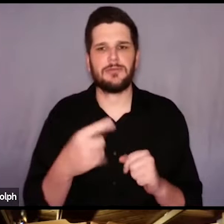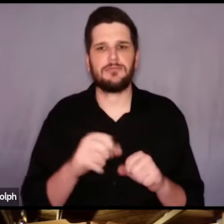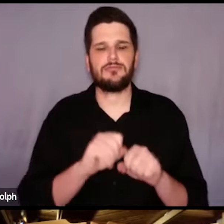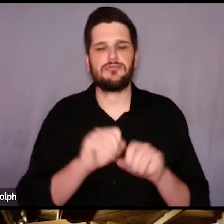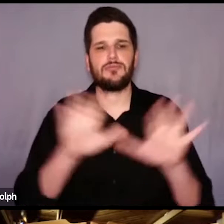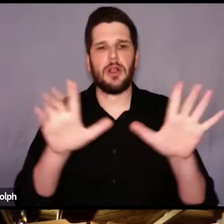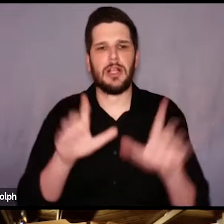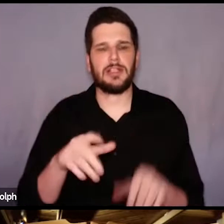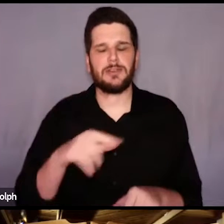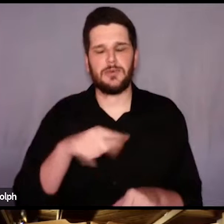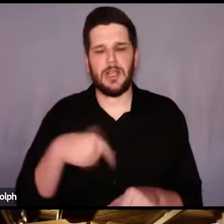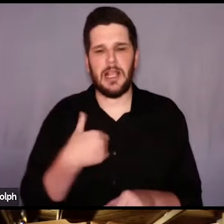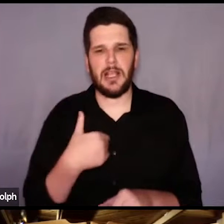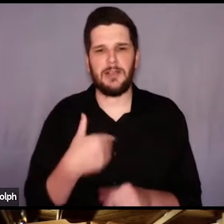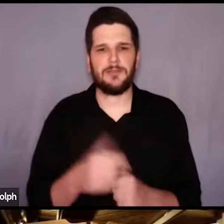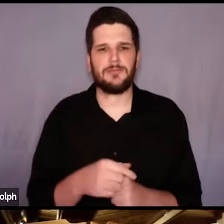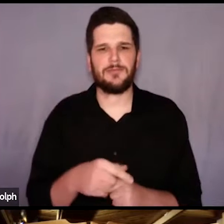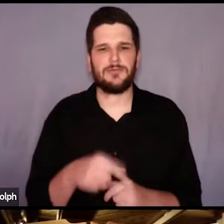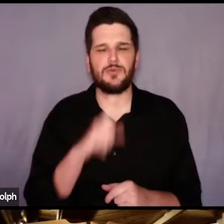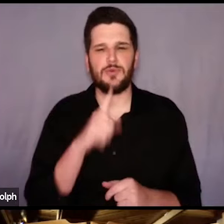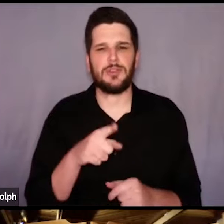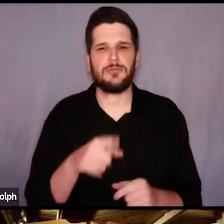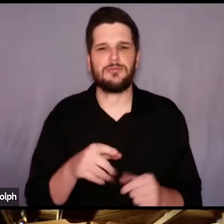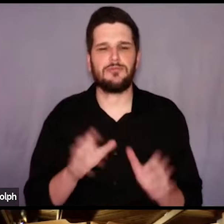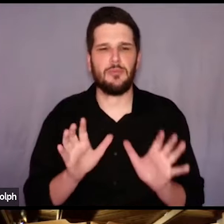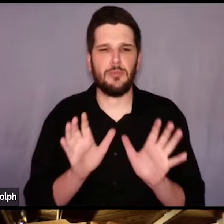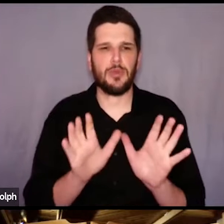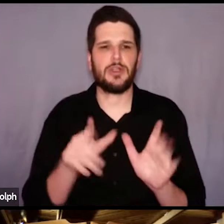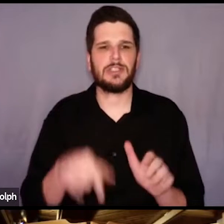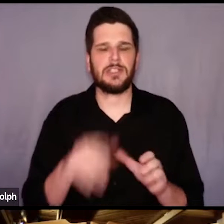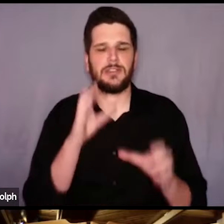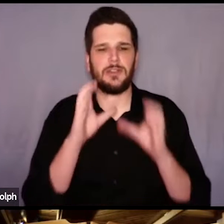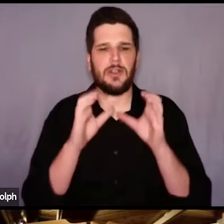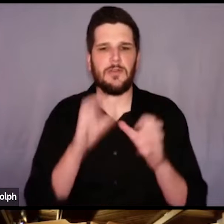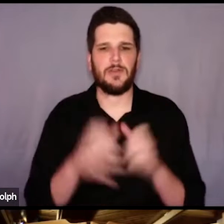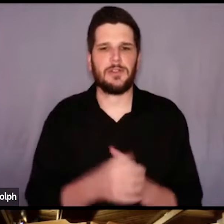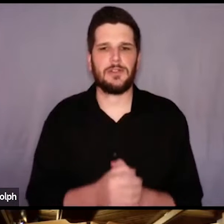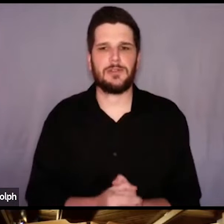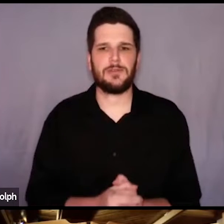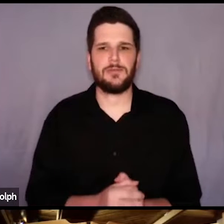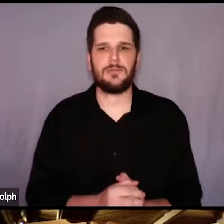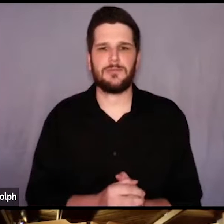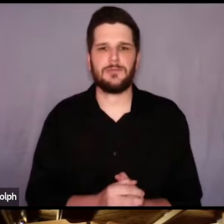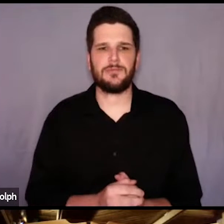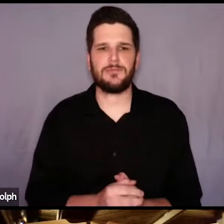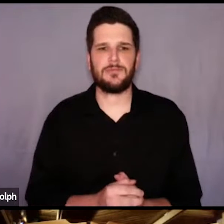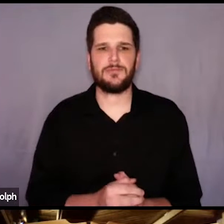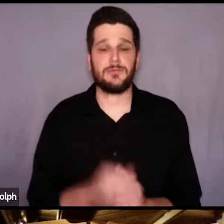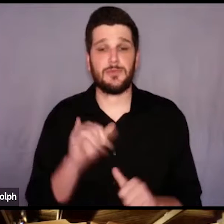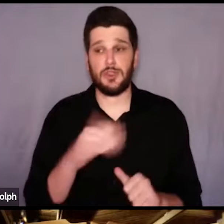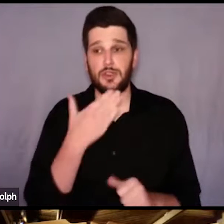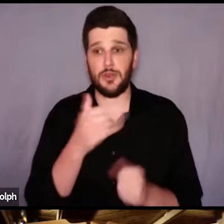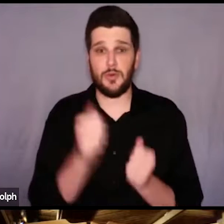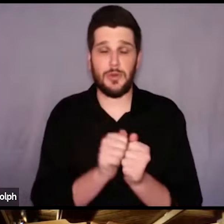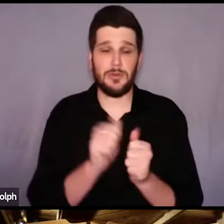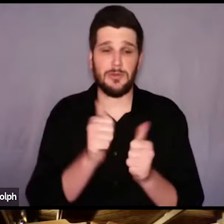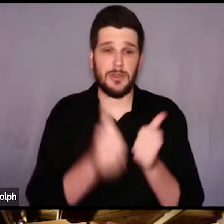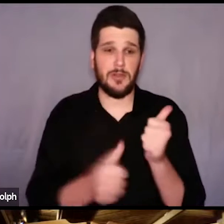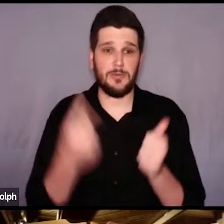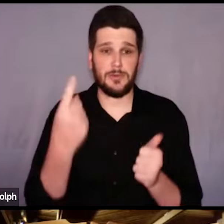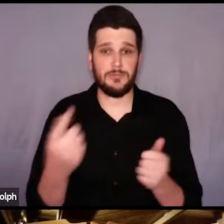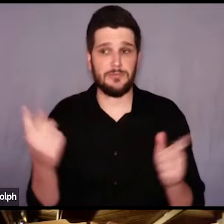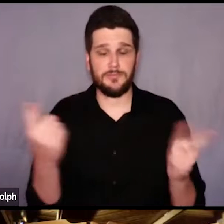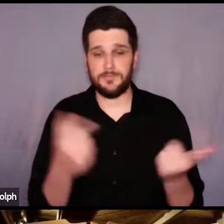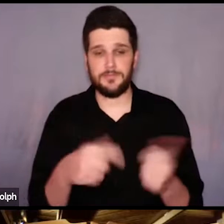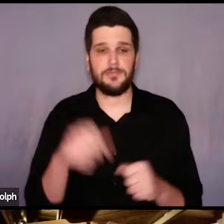really what's driving this conversation. So that's good with everyone? Yes.